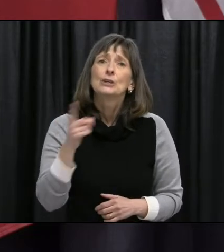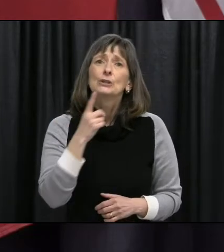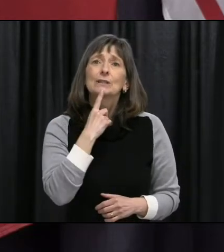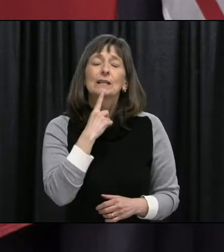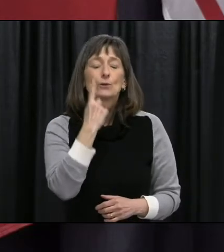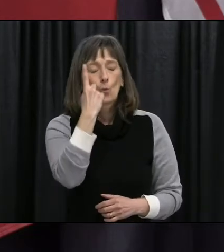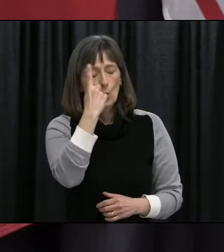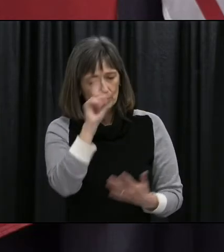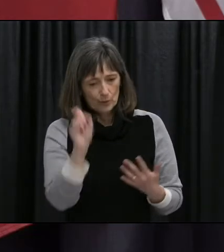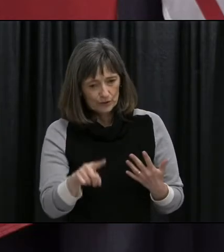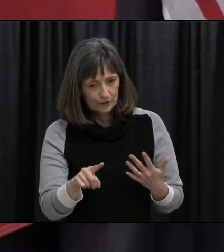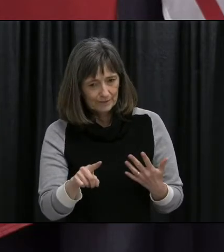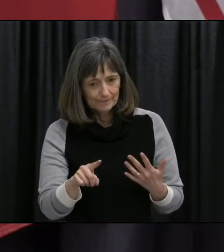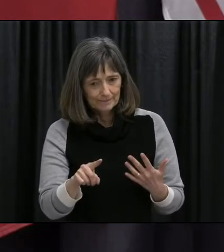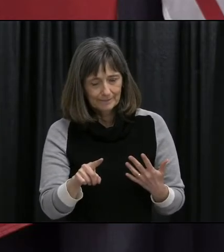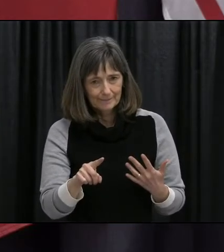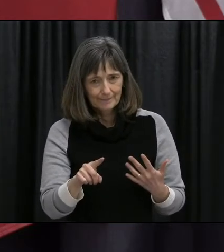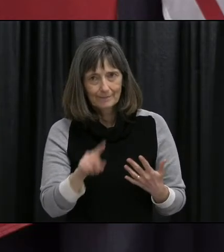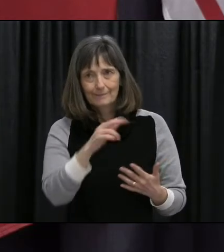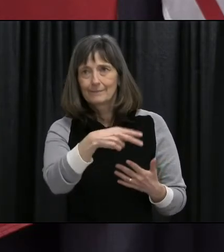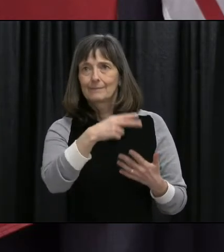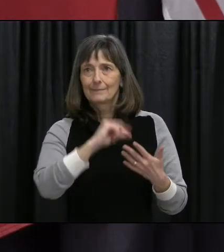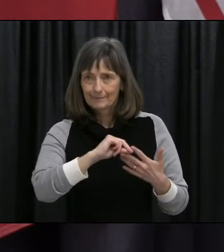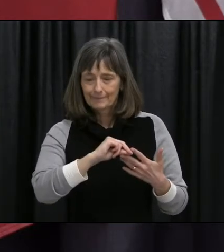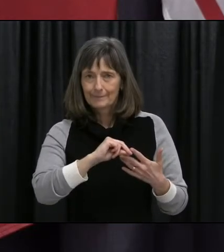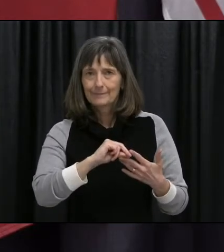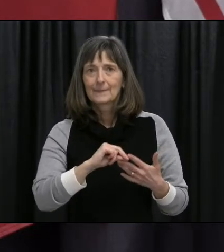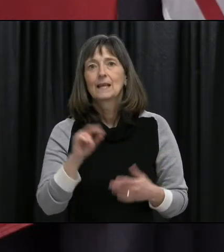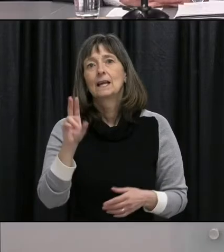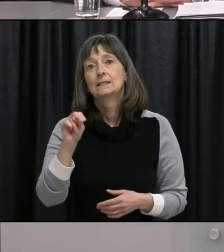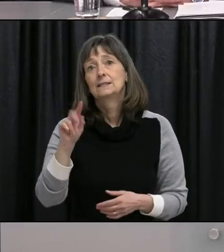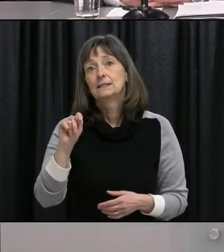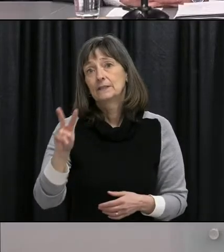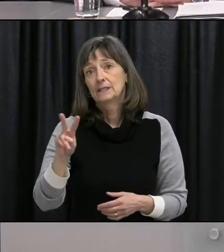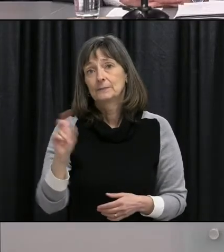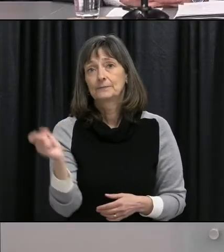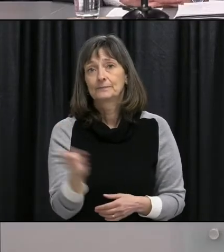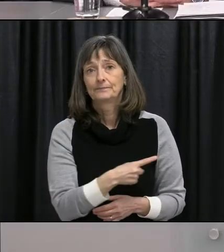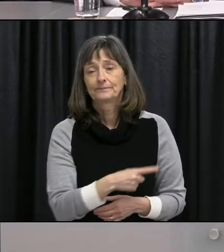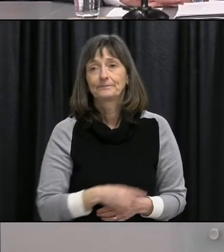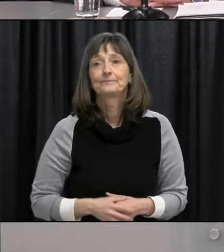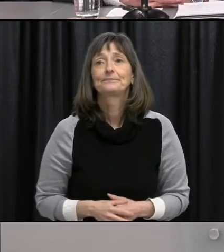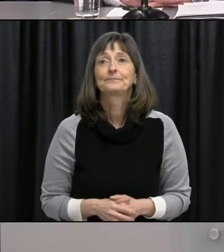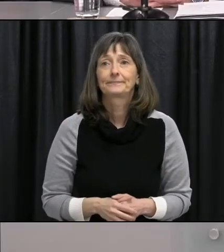single question, Marie Isabel. We have to move on to Kellyanne Roberts of NTV News. Please go ahead.